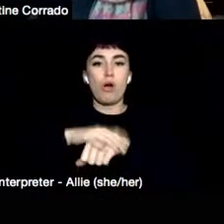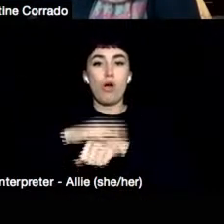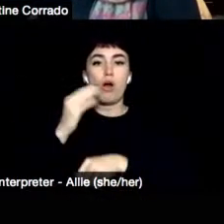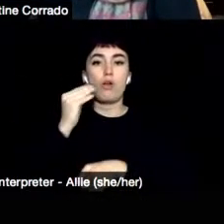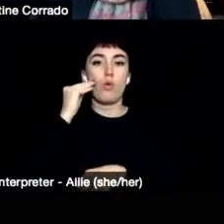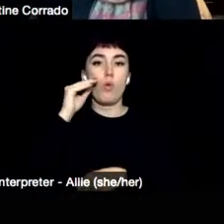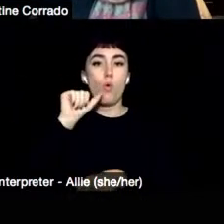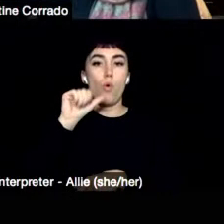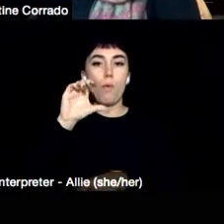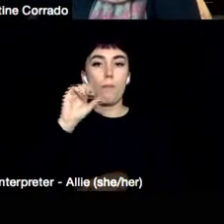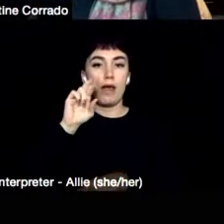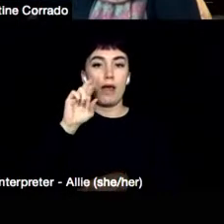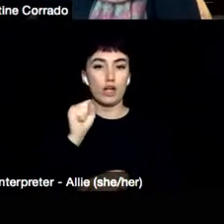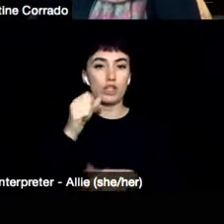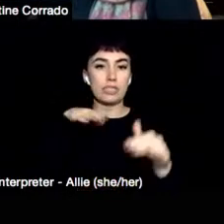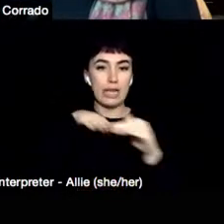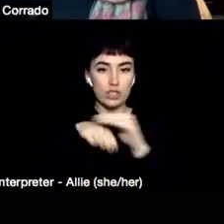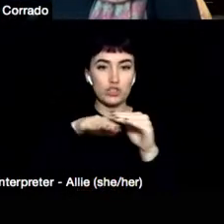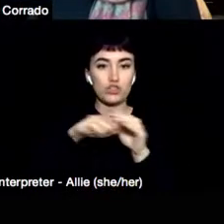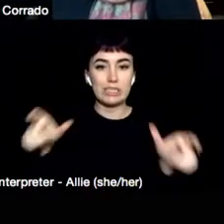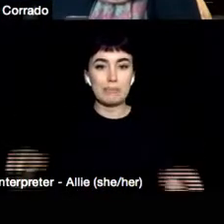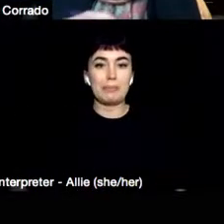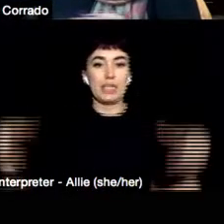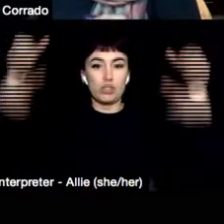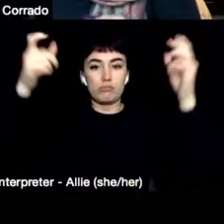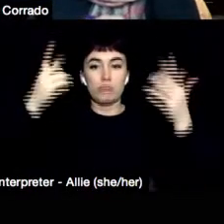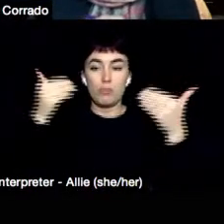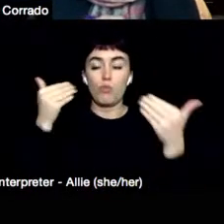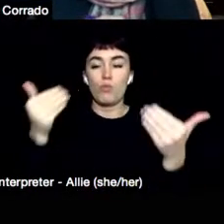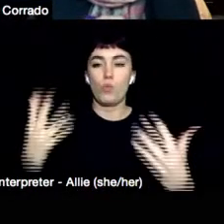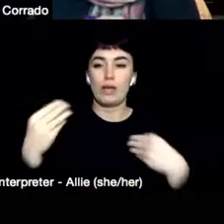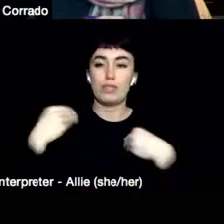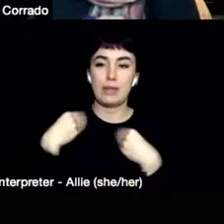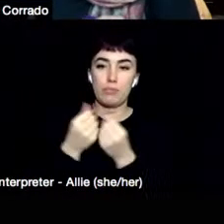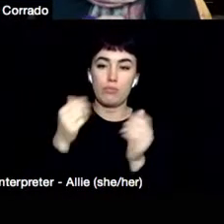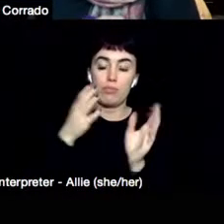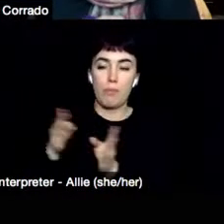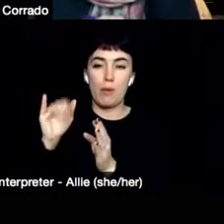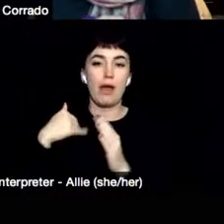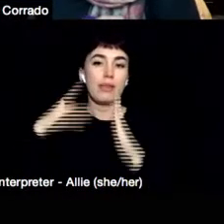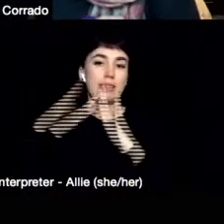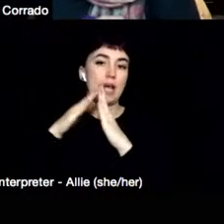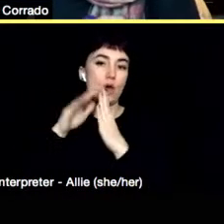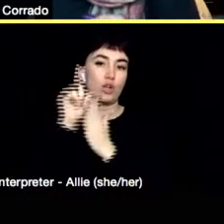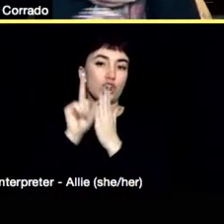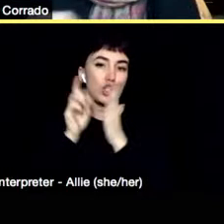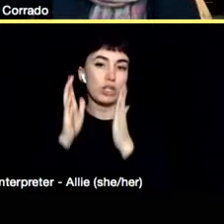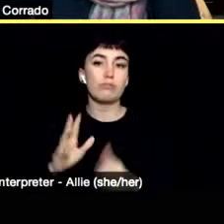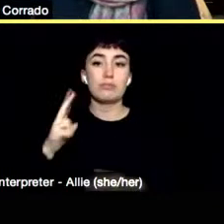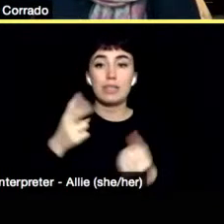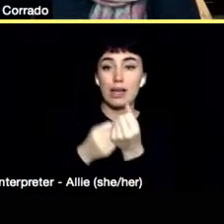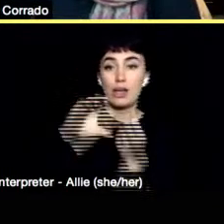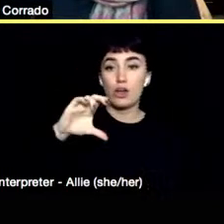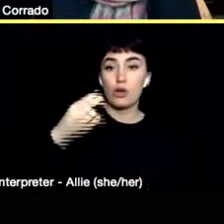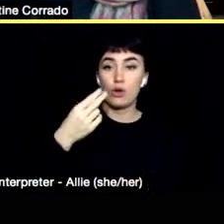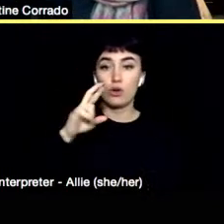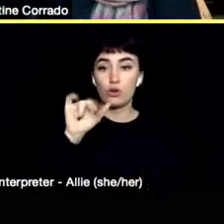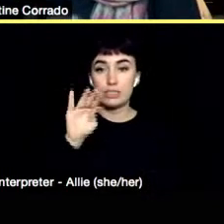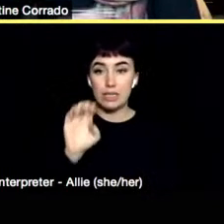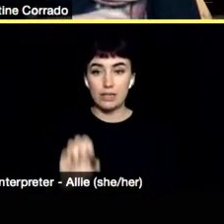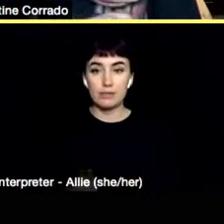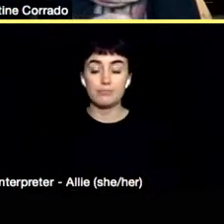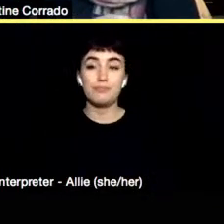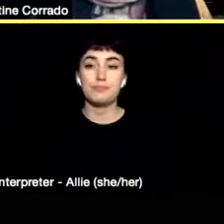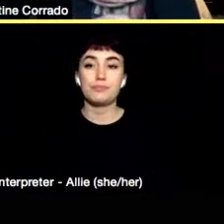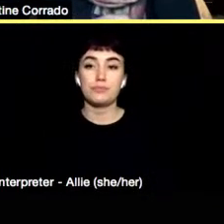homemakers entrance piers. I move that we adopt the resolution as prepared by the town attorney. Second, Christine.